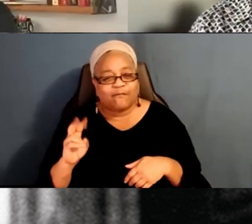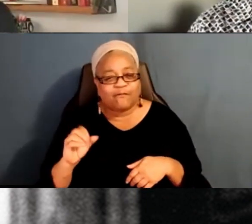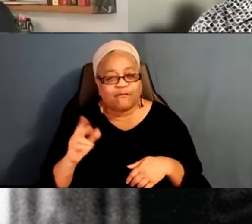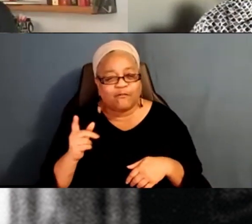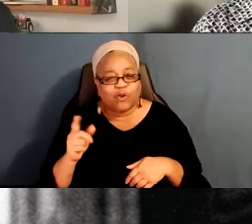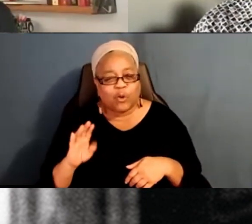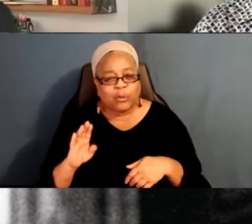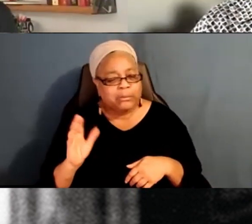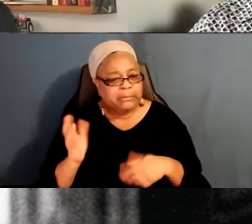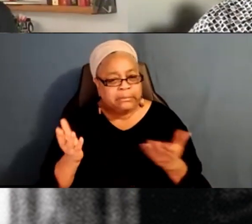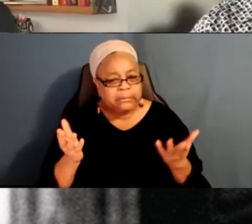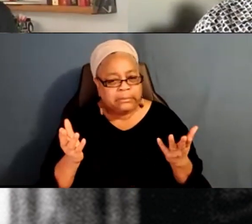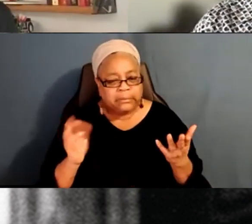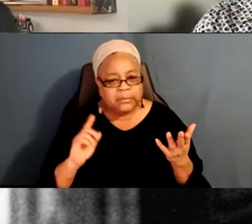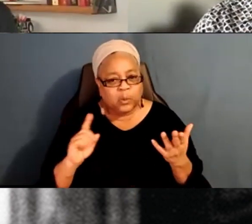When